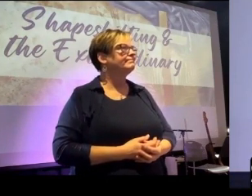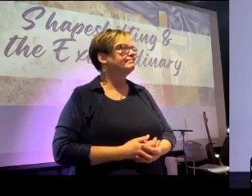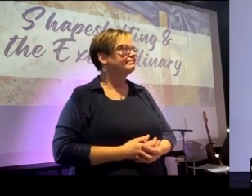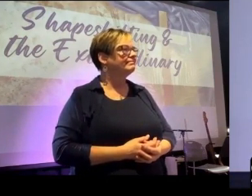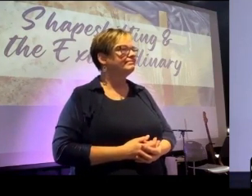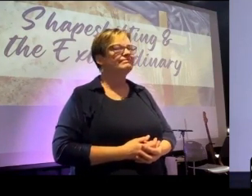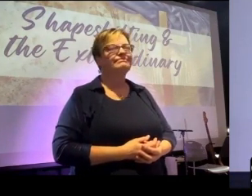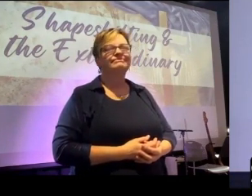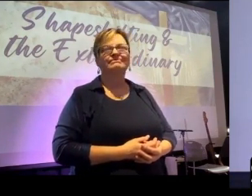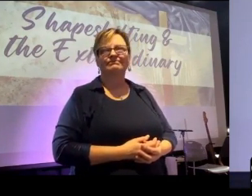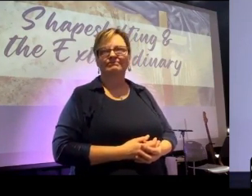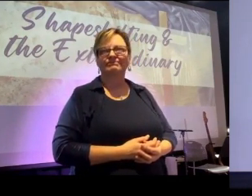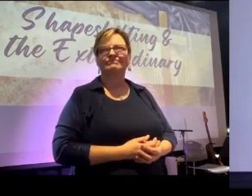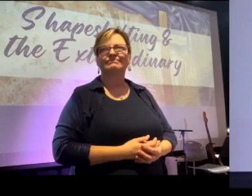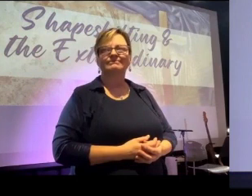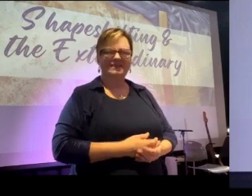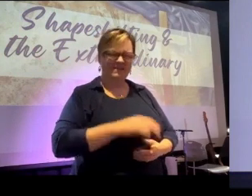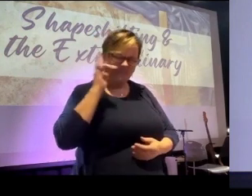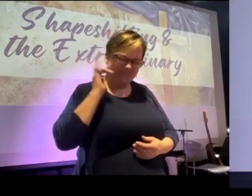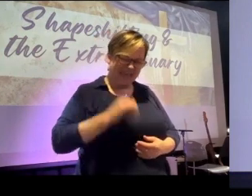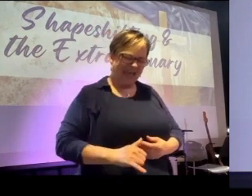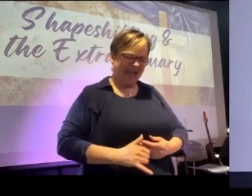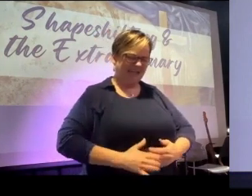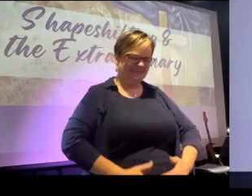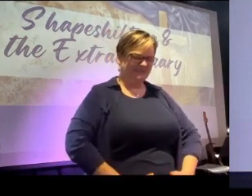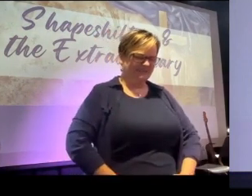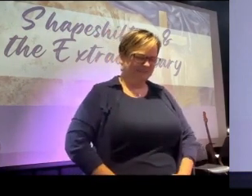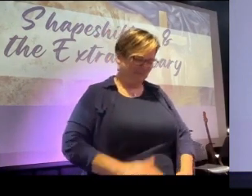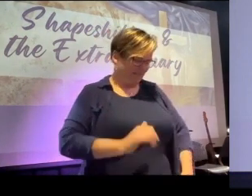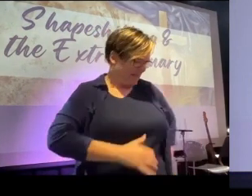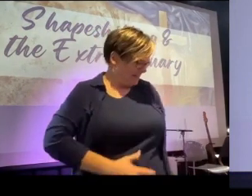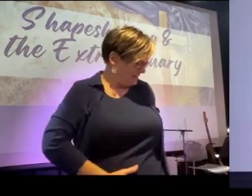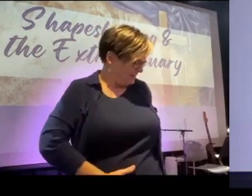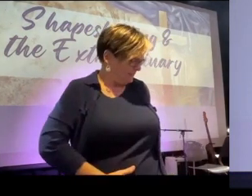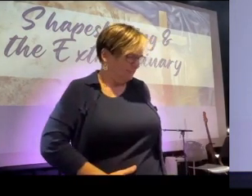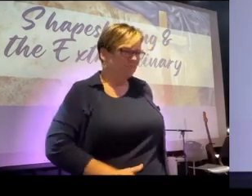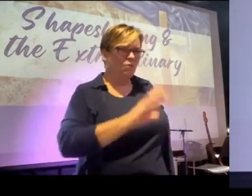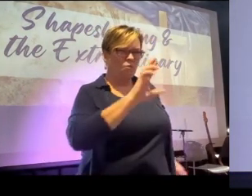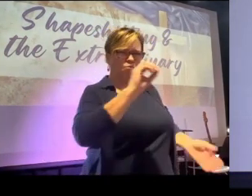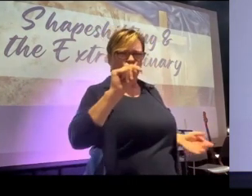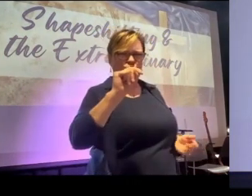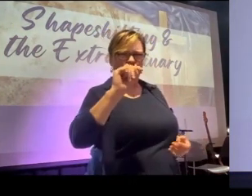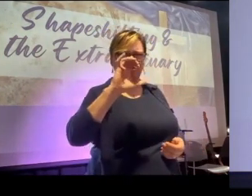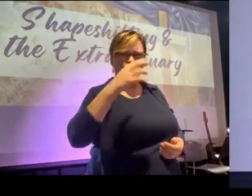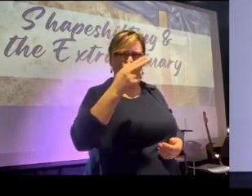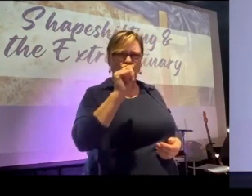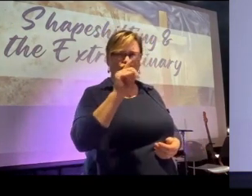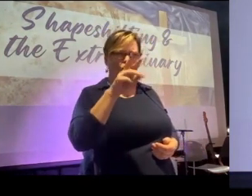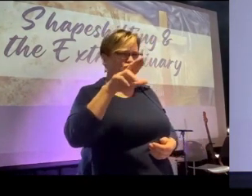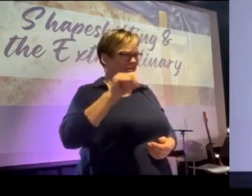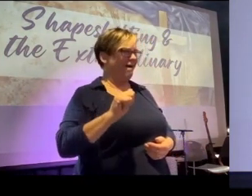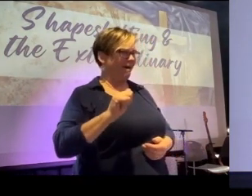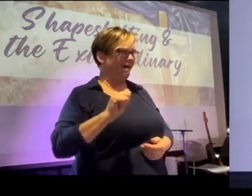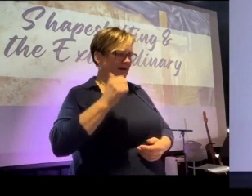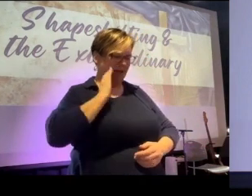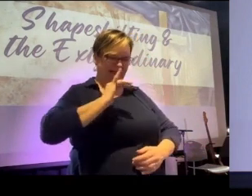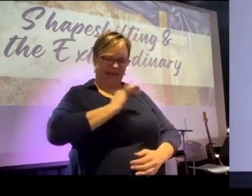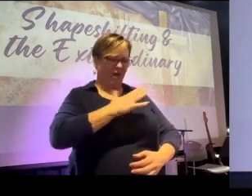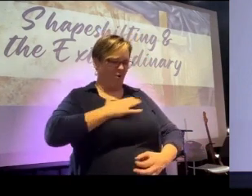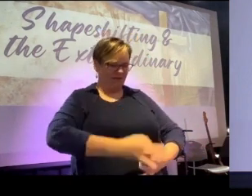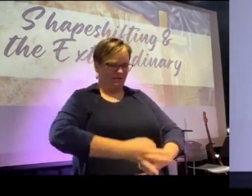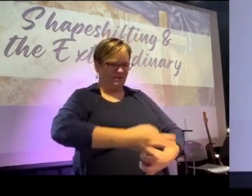So from the root chakra at the base of the spine, we allow the sense of branches